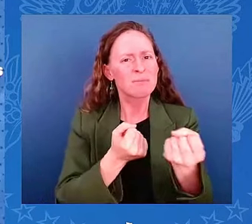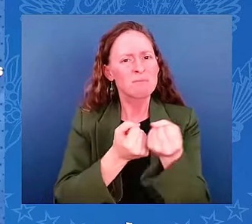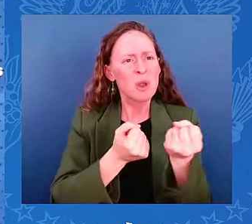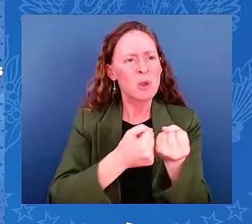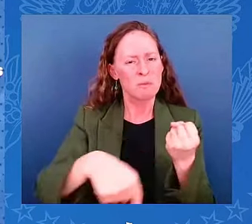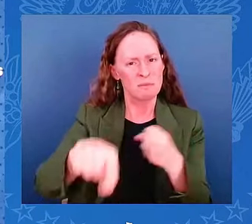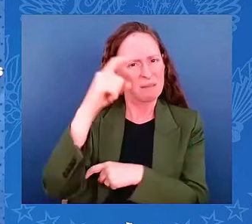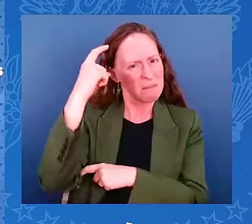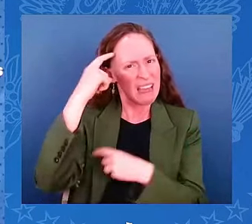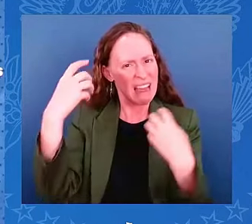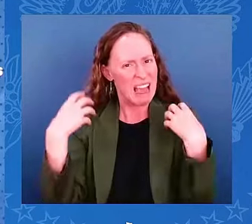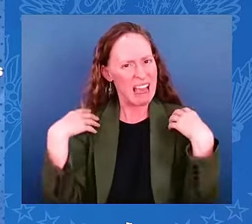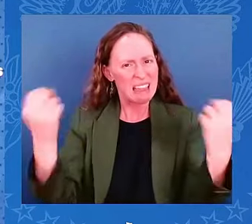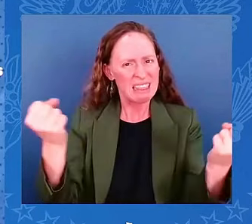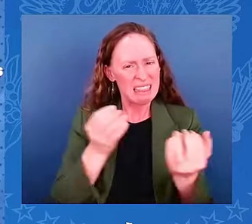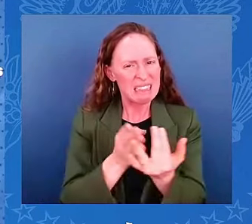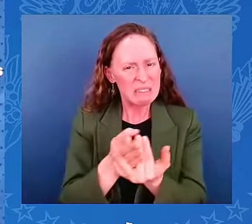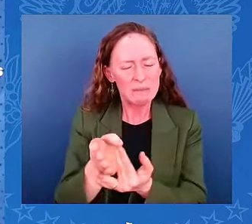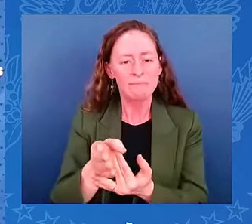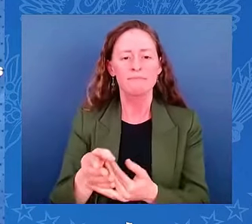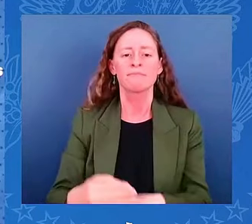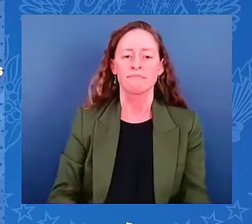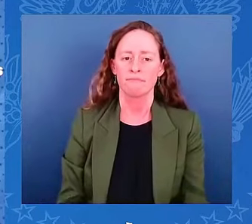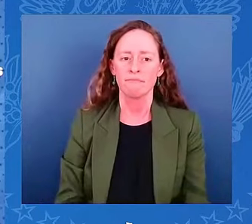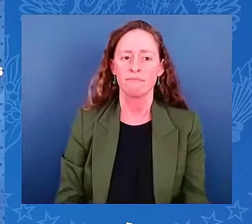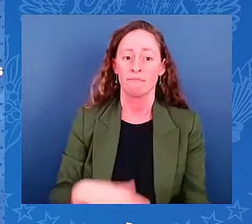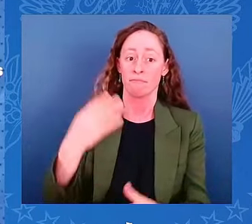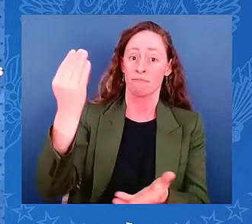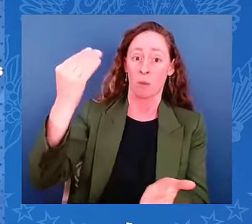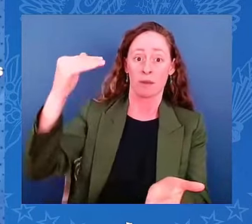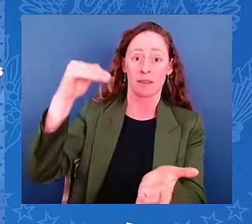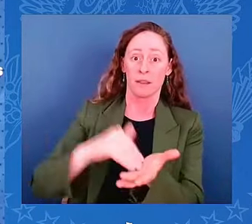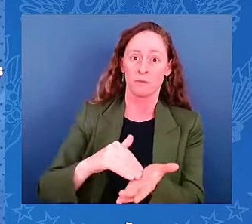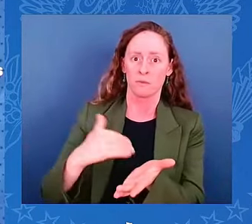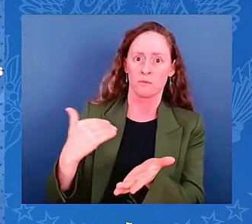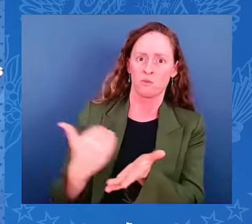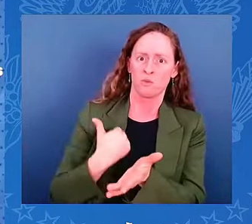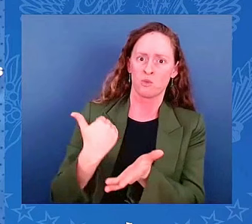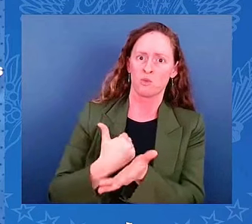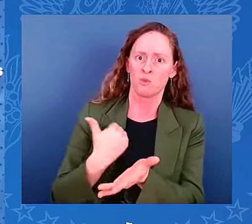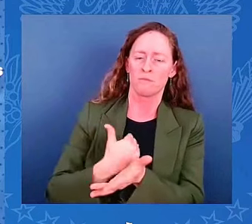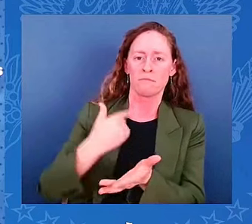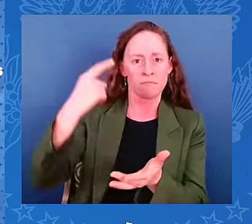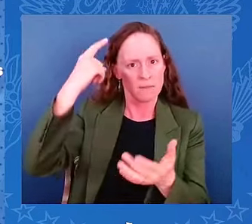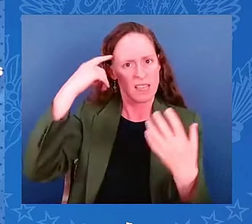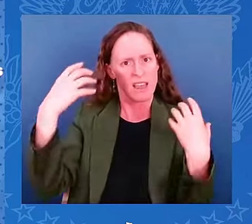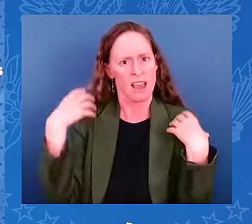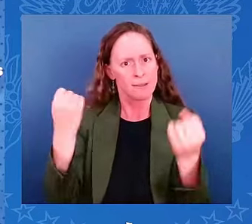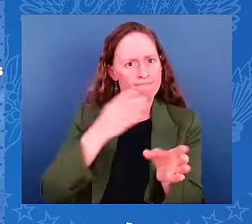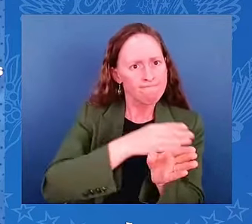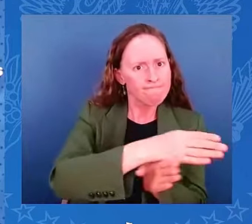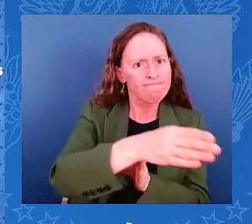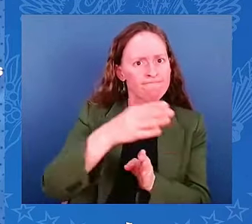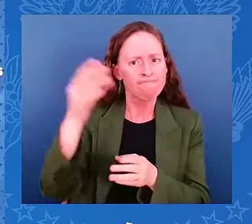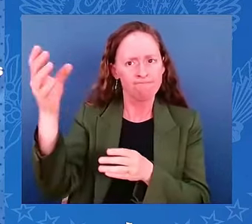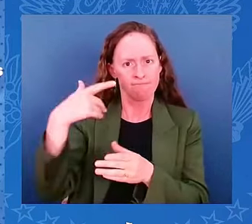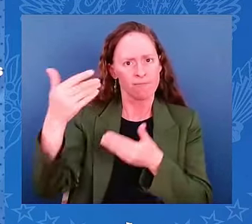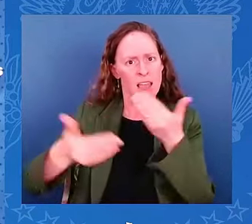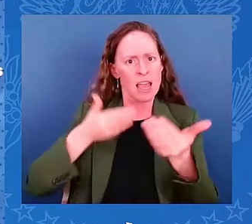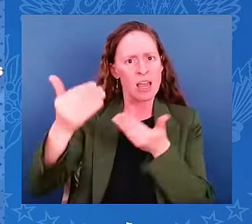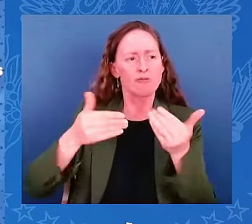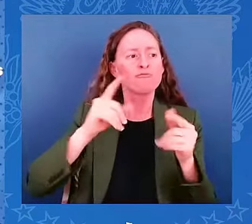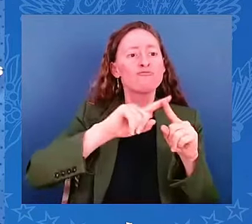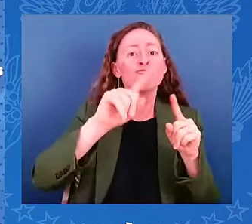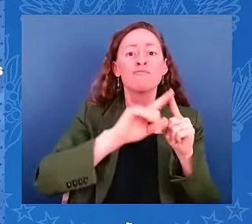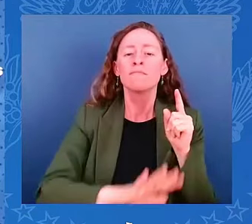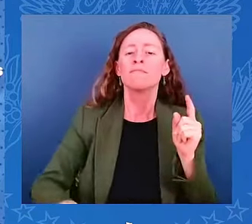health professionals to be hired and trained in our schools, to work in our schools full time. That's 14,000 more. And